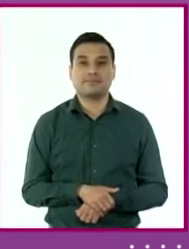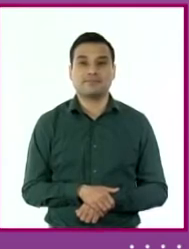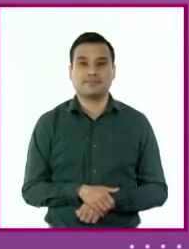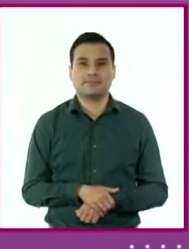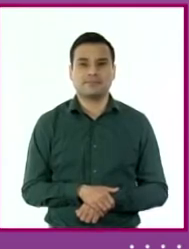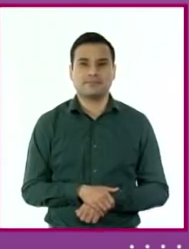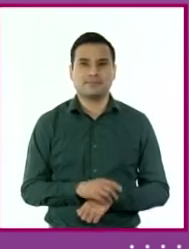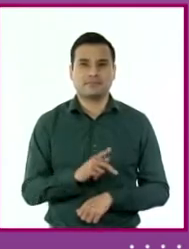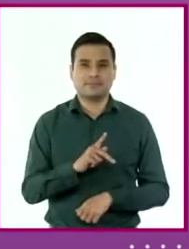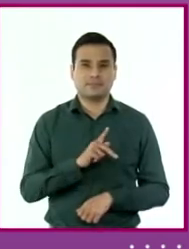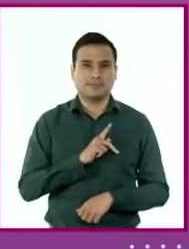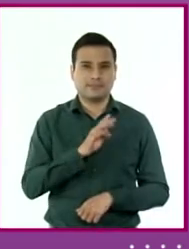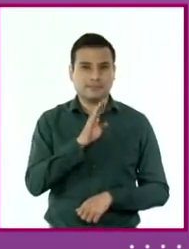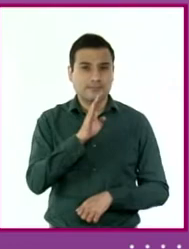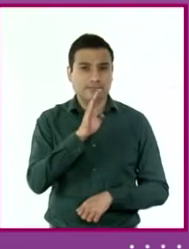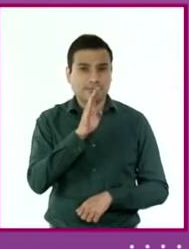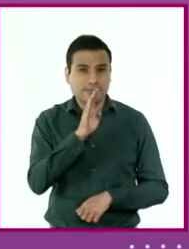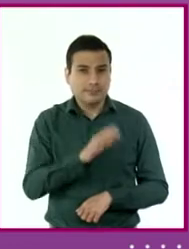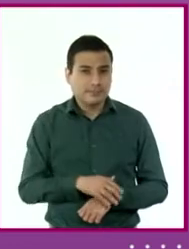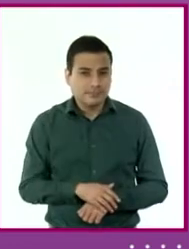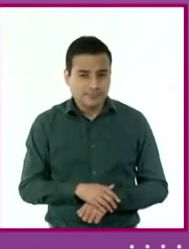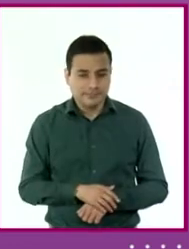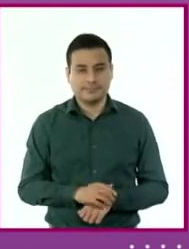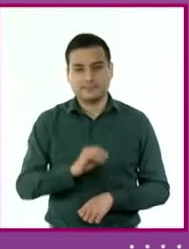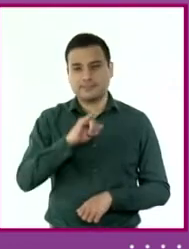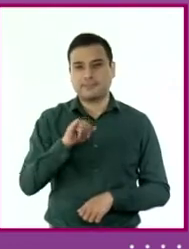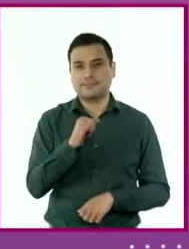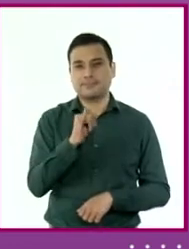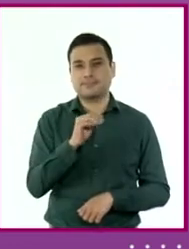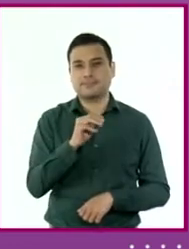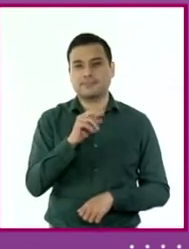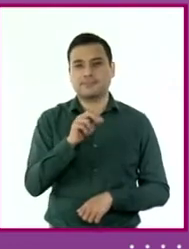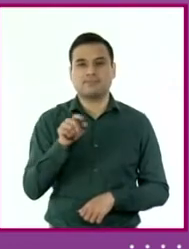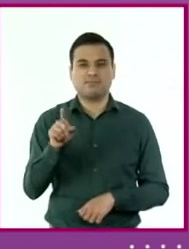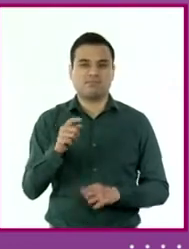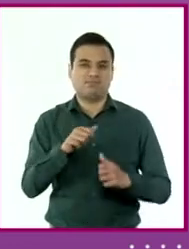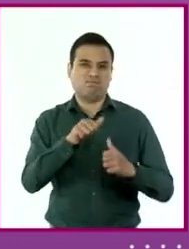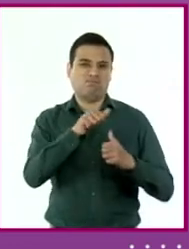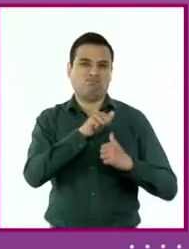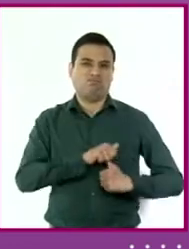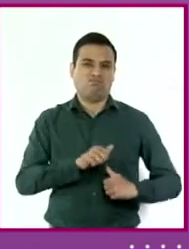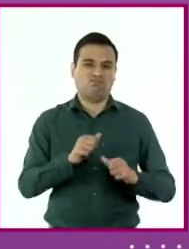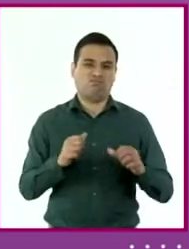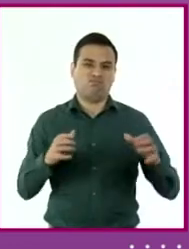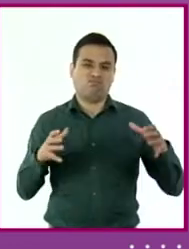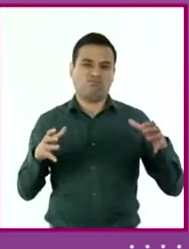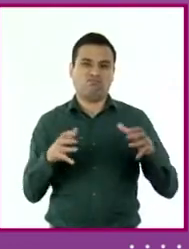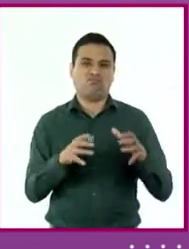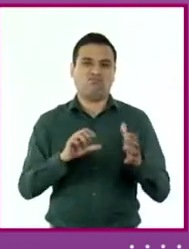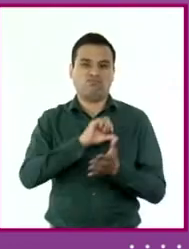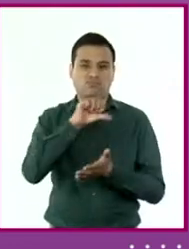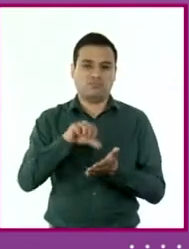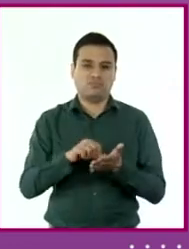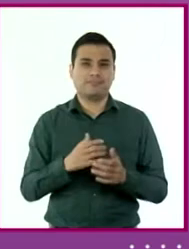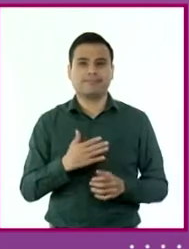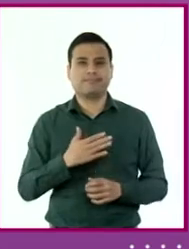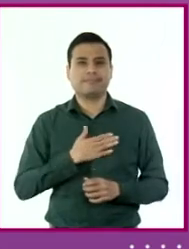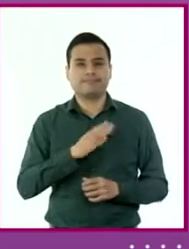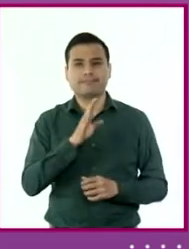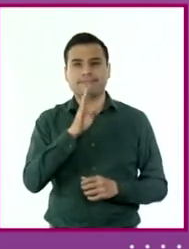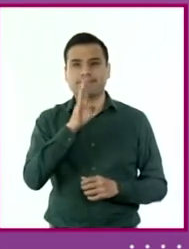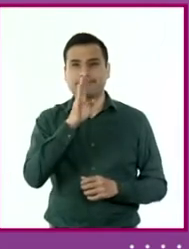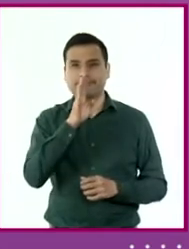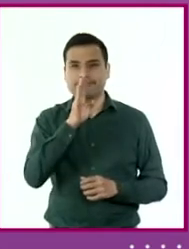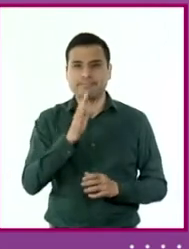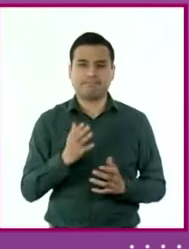My mother is Doña Jimena. She's the manager of the community center. Well, my mother is as important